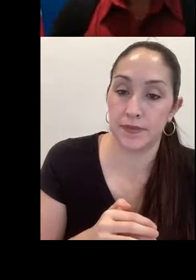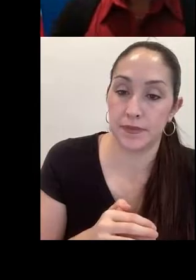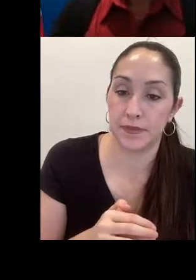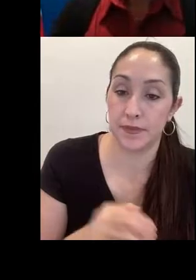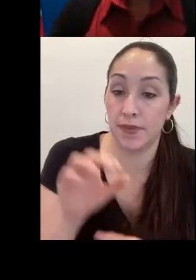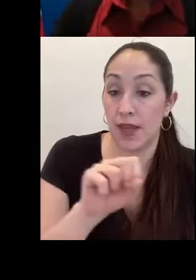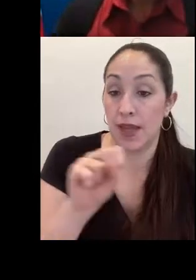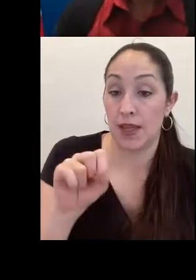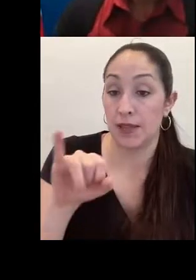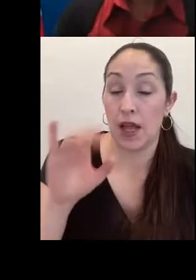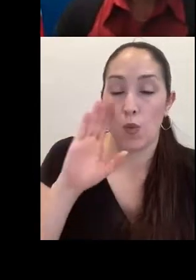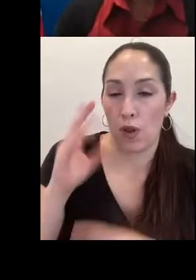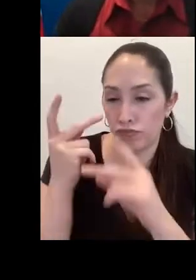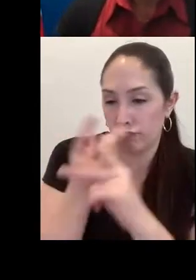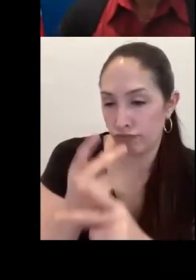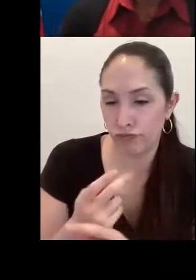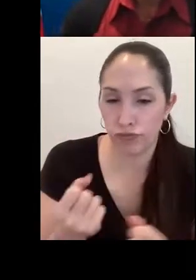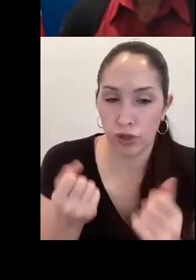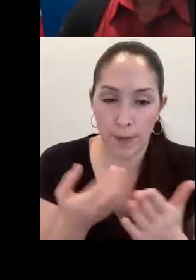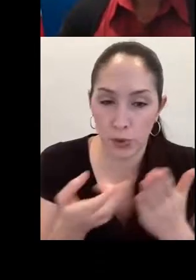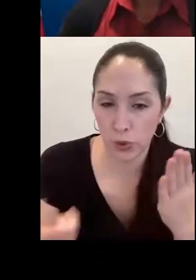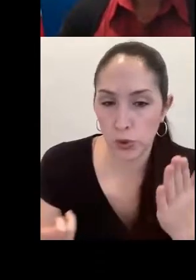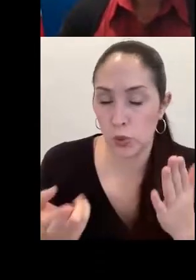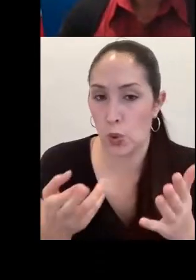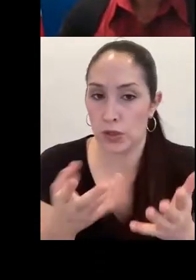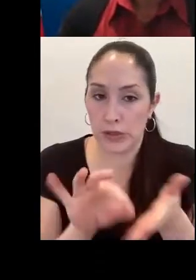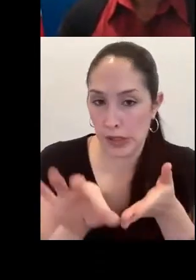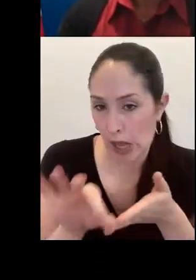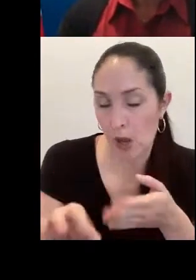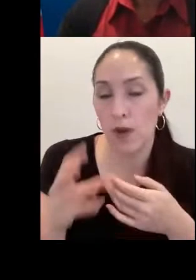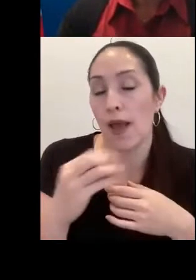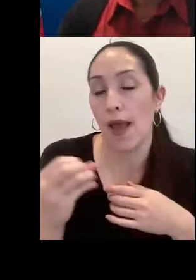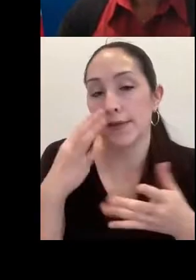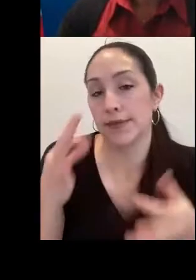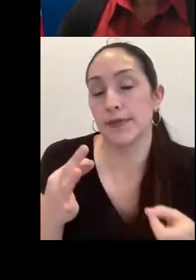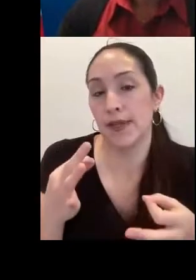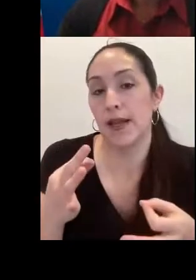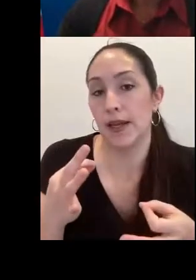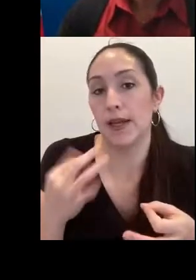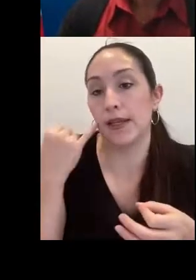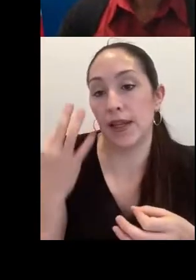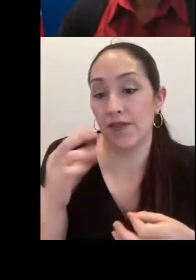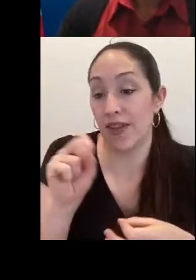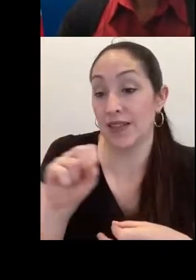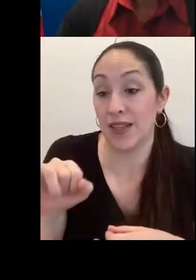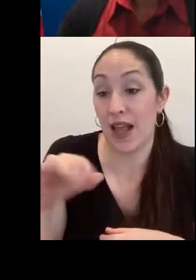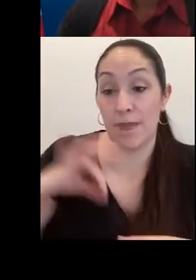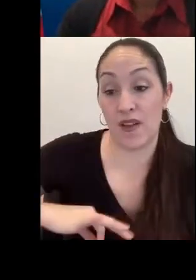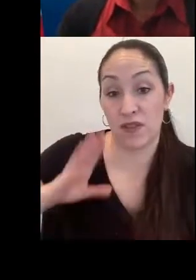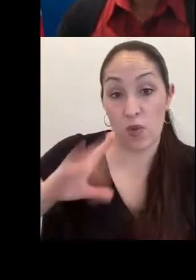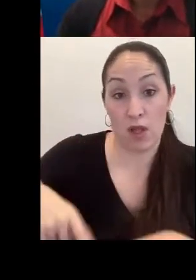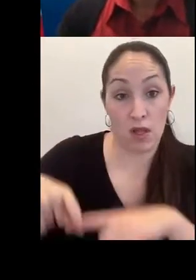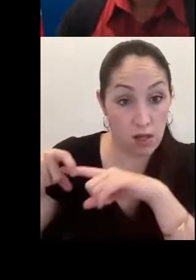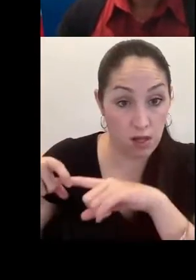SSI will compute the resource balances and will determine whether or not the SSI benefits will be suspended. This will